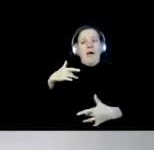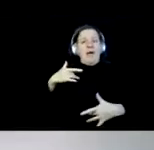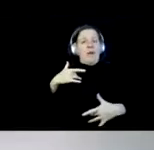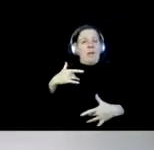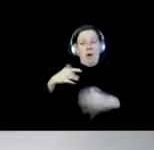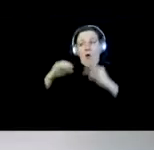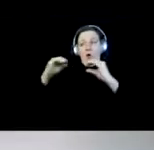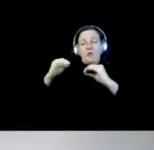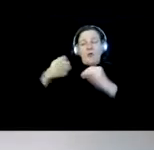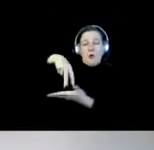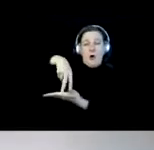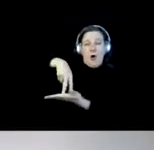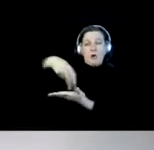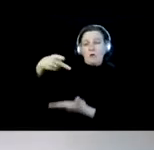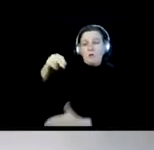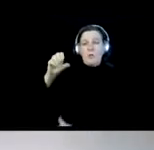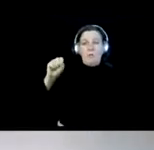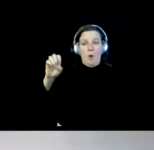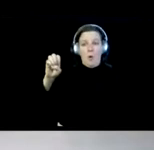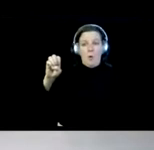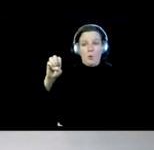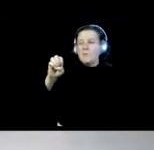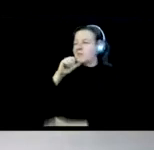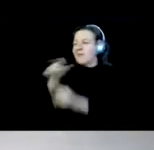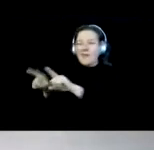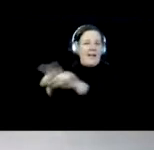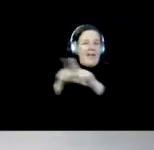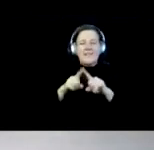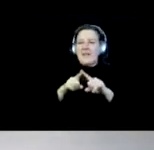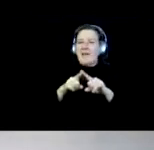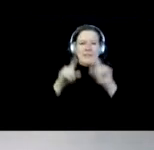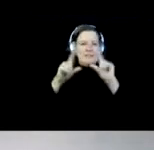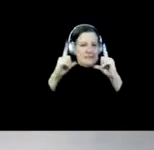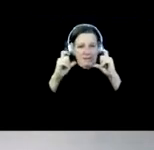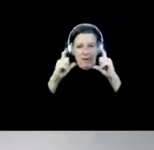not quite the same as photographing a non-model person or putting yourself in it.